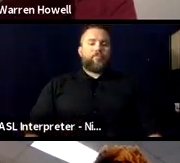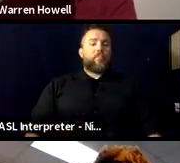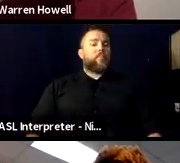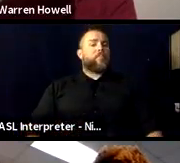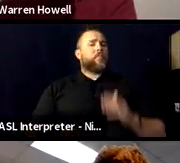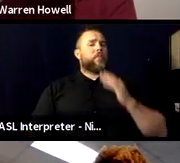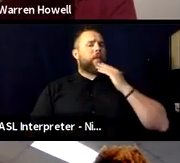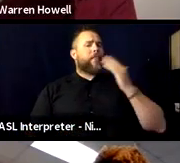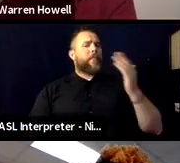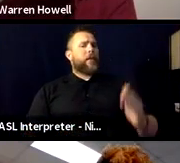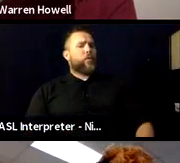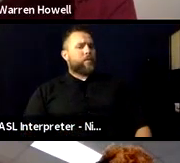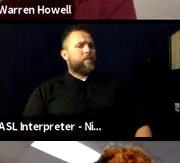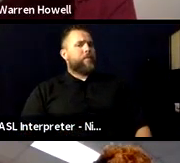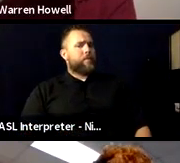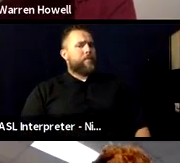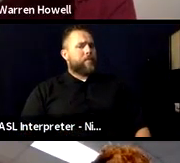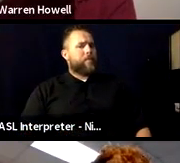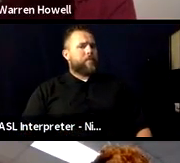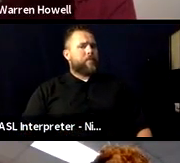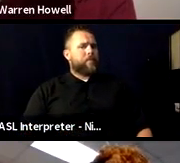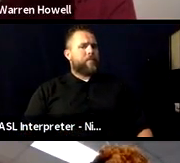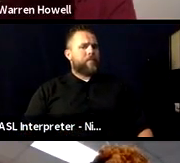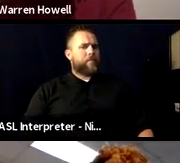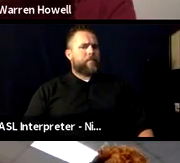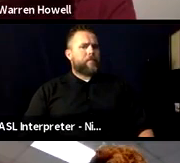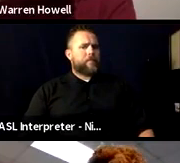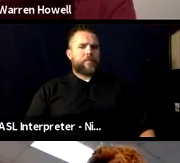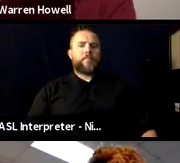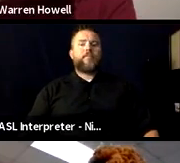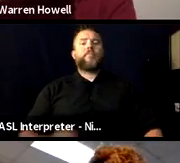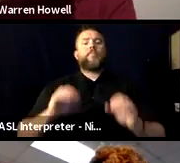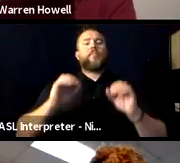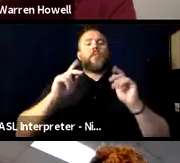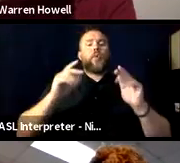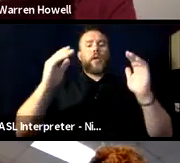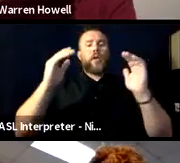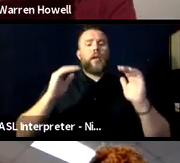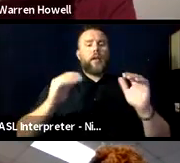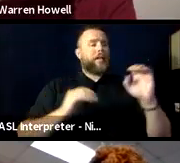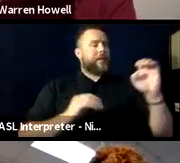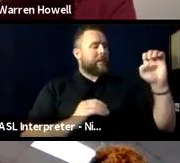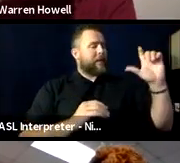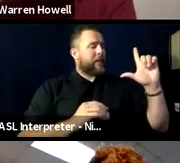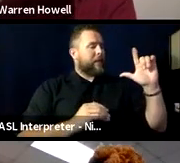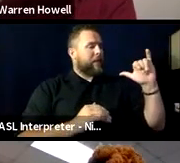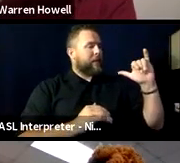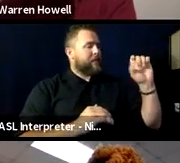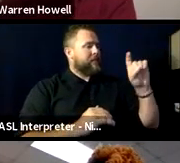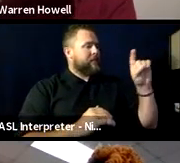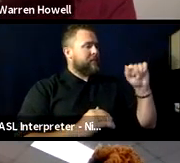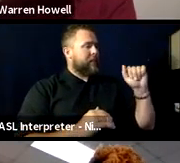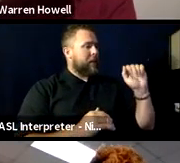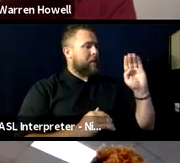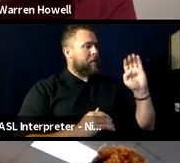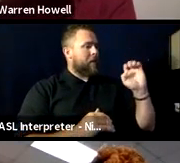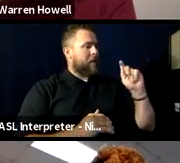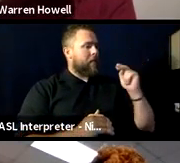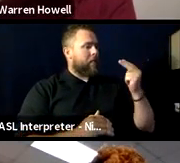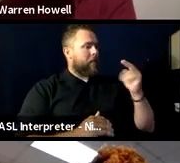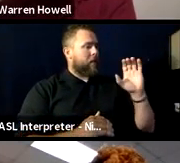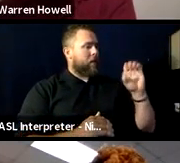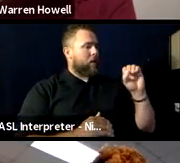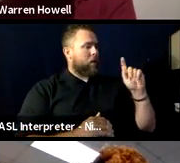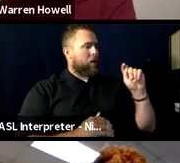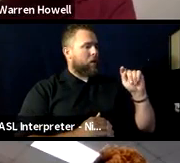you very much. Thank you very much for speaking to us. Next up, I have Elizabeth Cotty. Elizabeth Cotty and Belinda Frias are